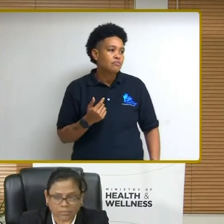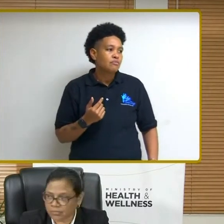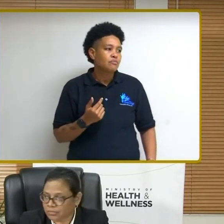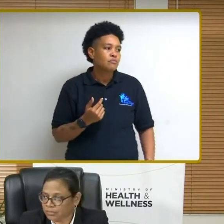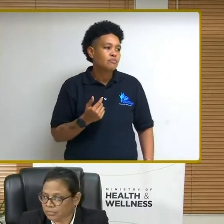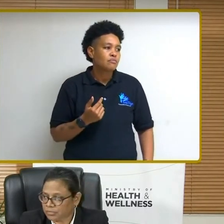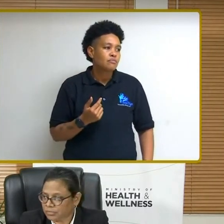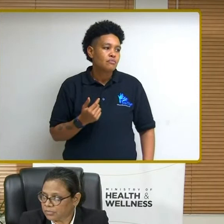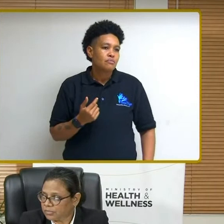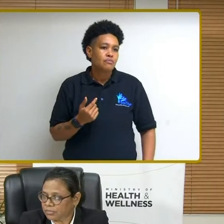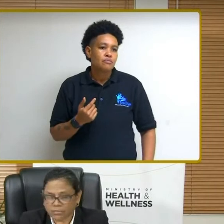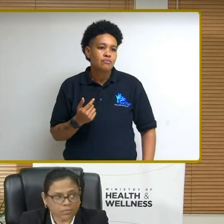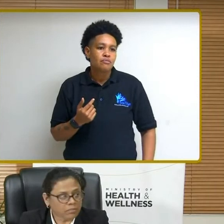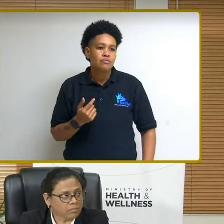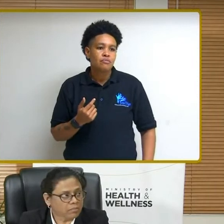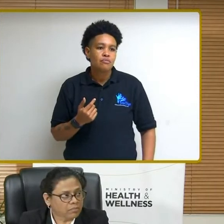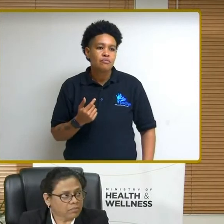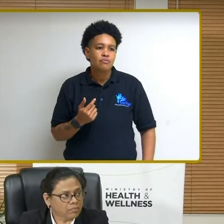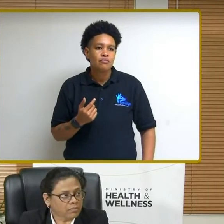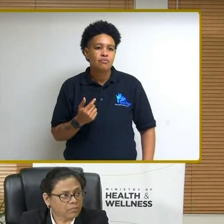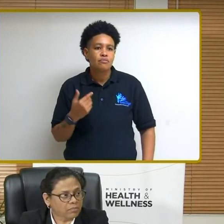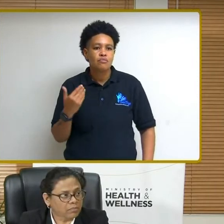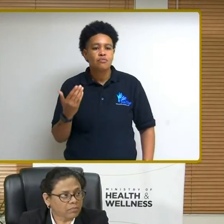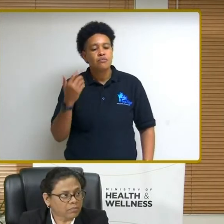Are you hearing me? Yes, we're hearing you now. Go ahead.